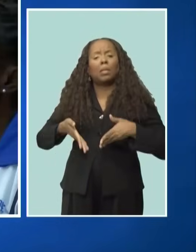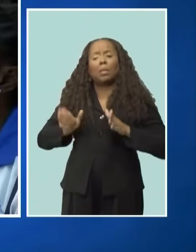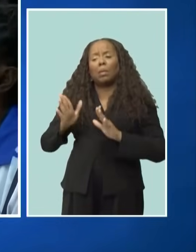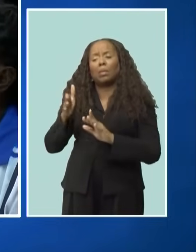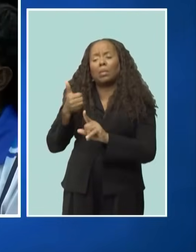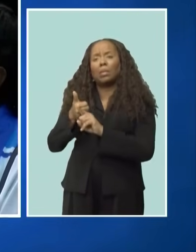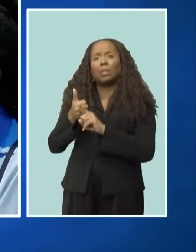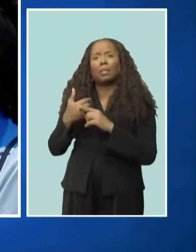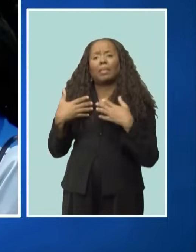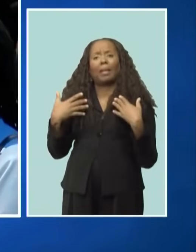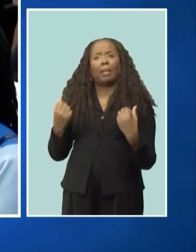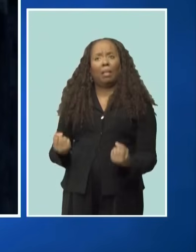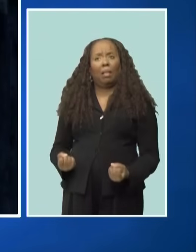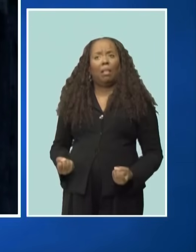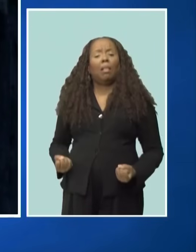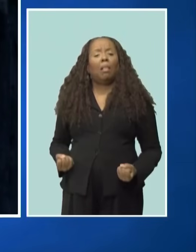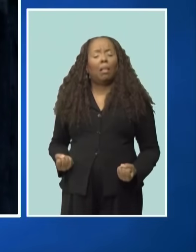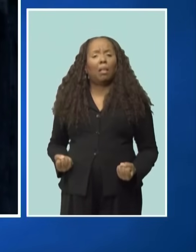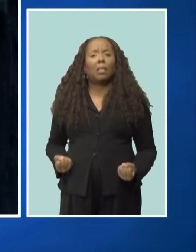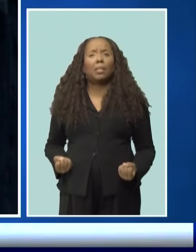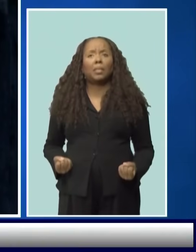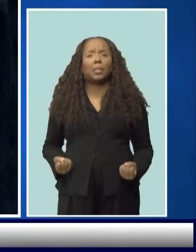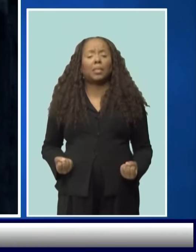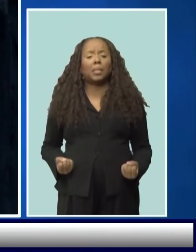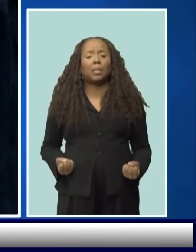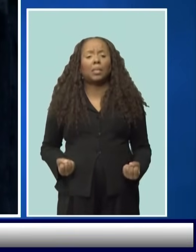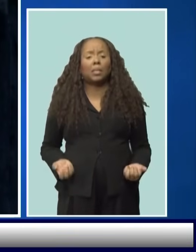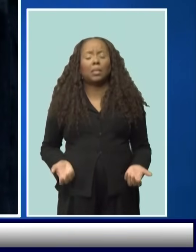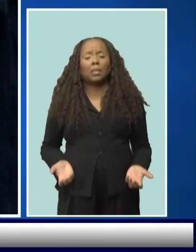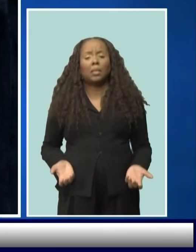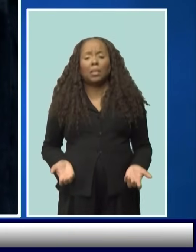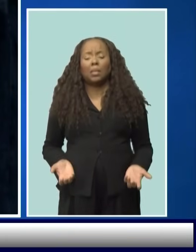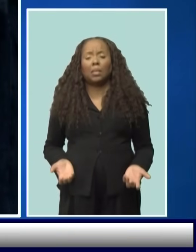heal. Because this is a wound